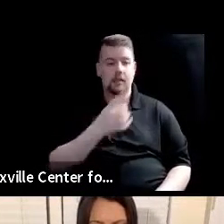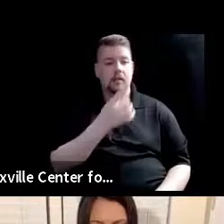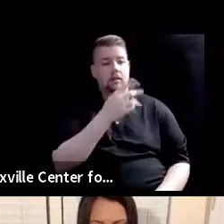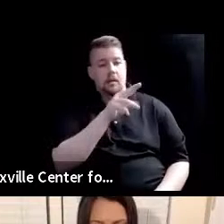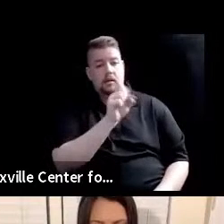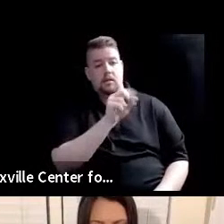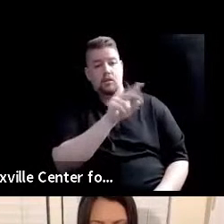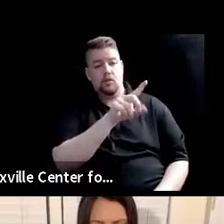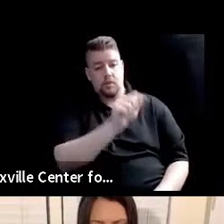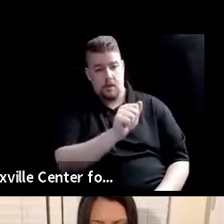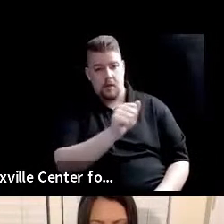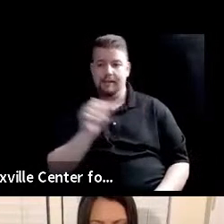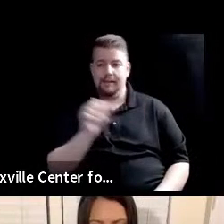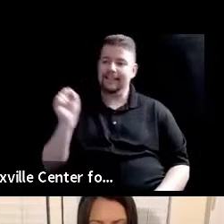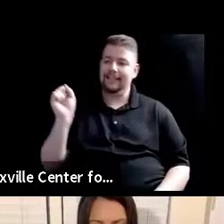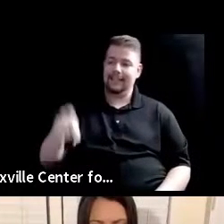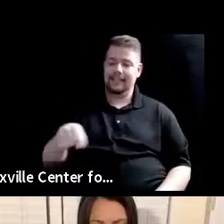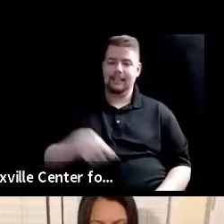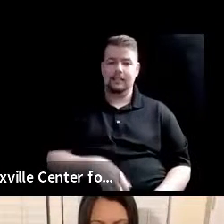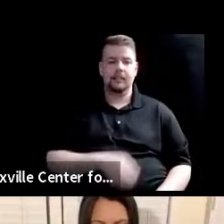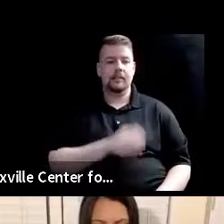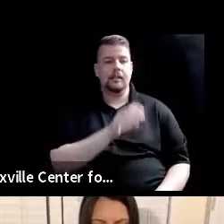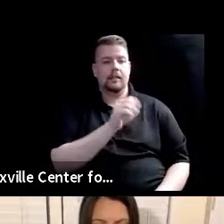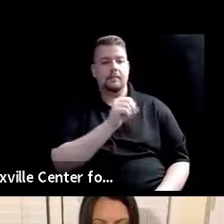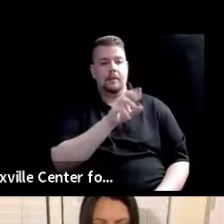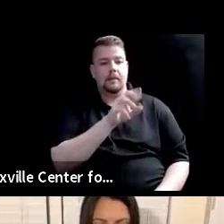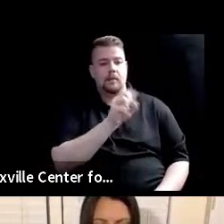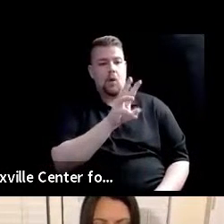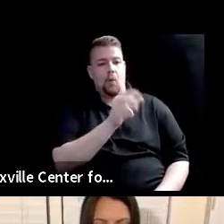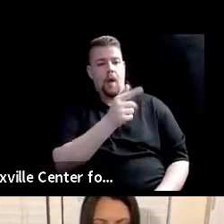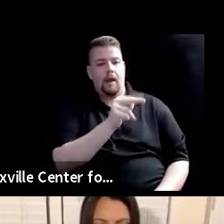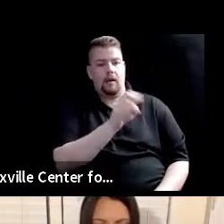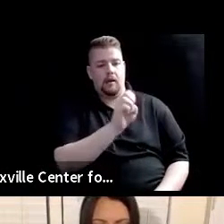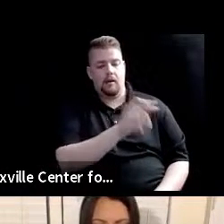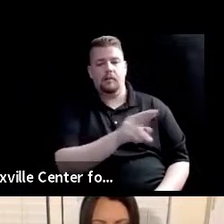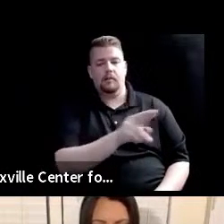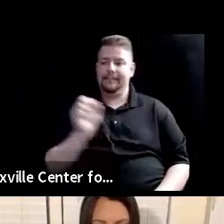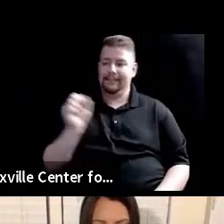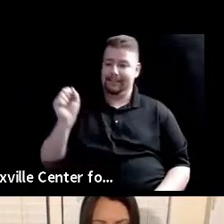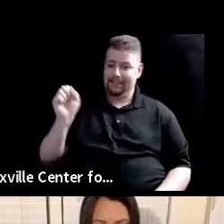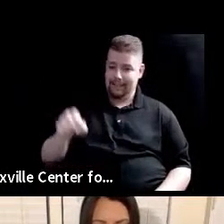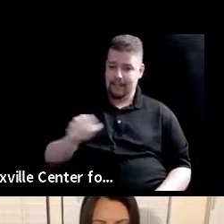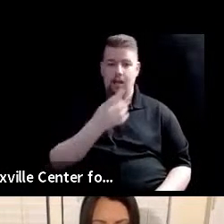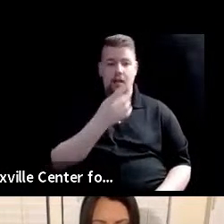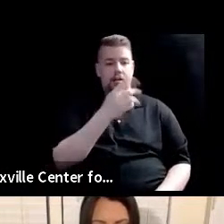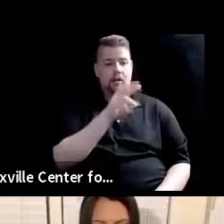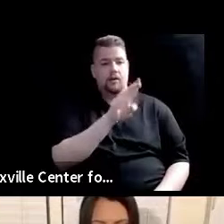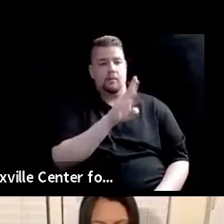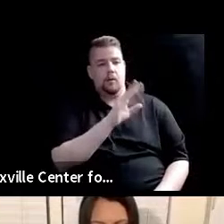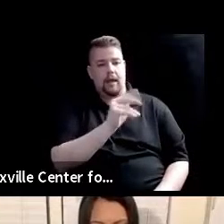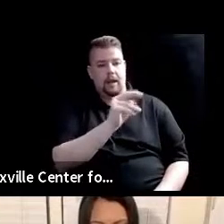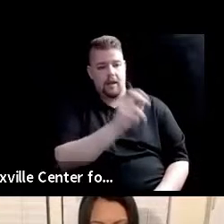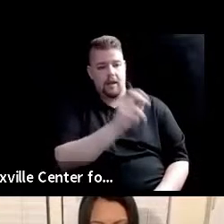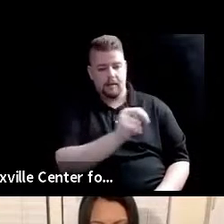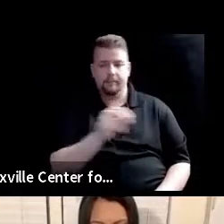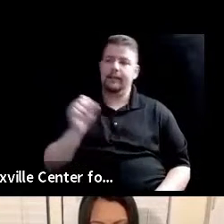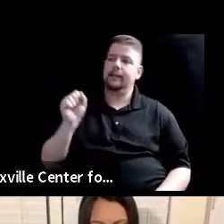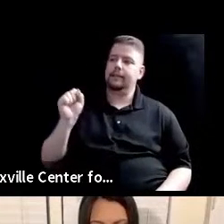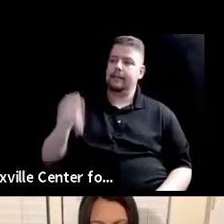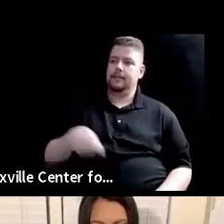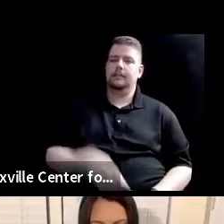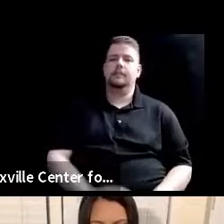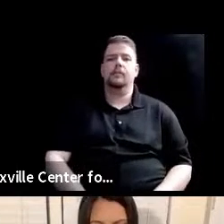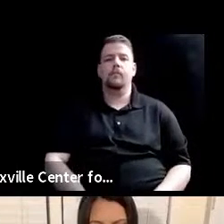Souza, Yes. Ms. Wagner, Yes. and Dr. Buchanan. Yes.